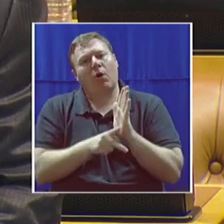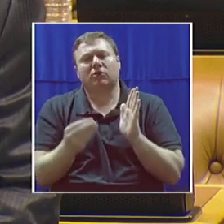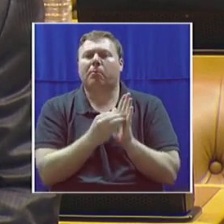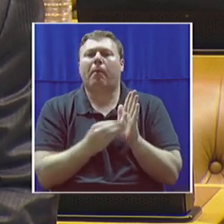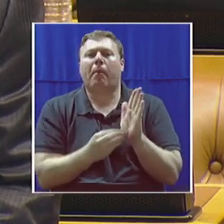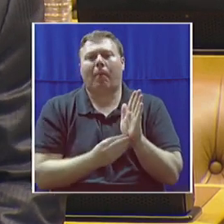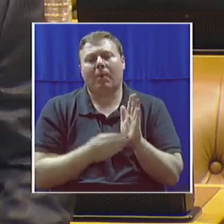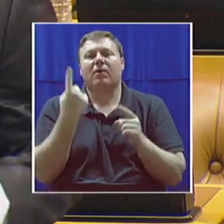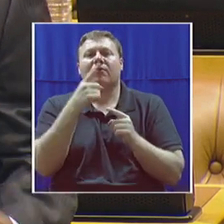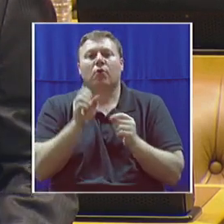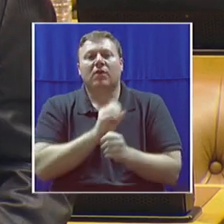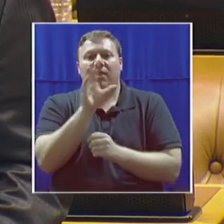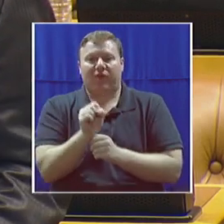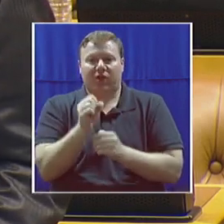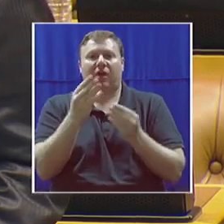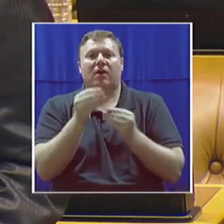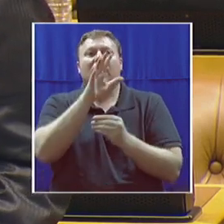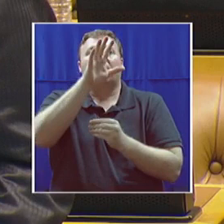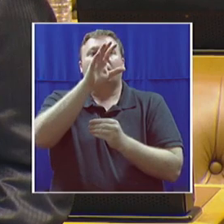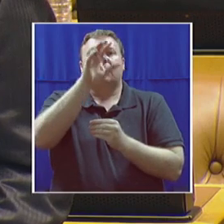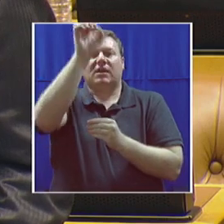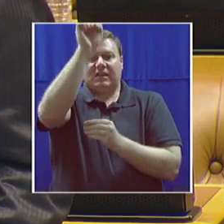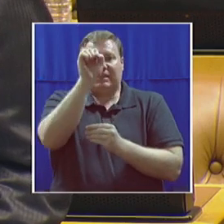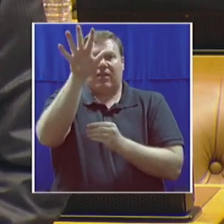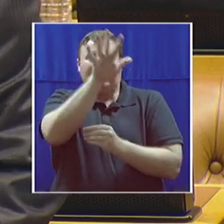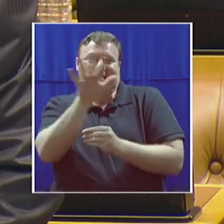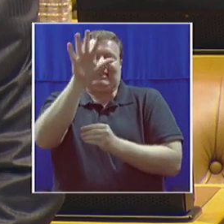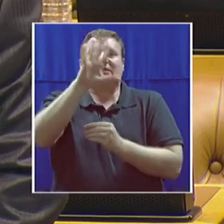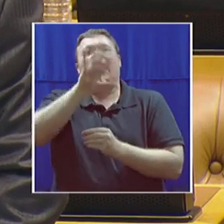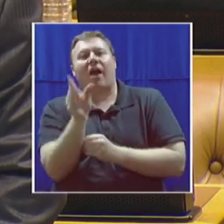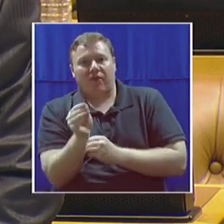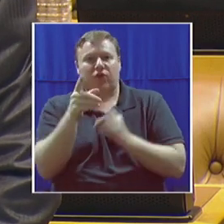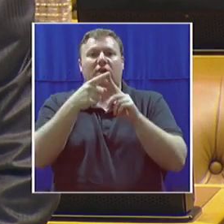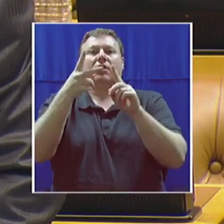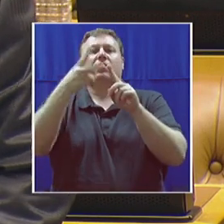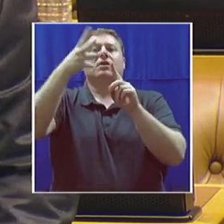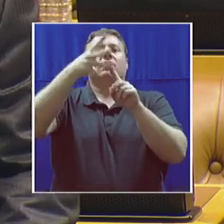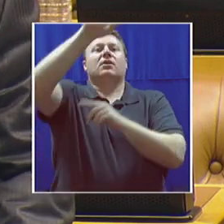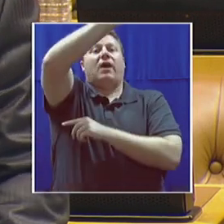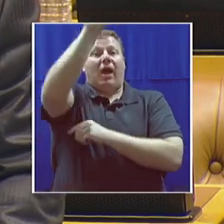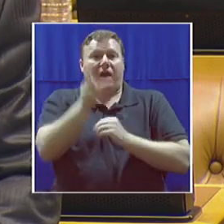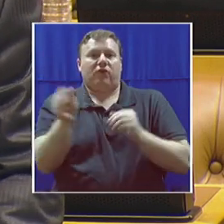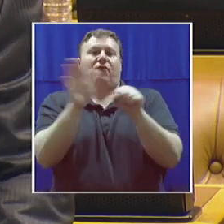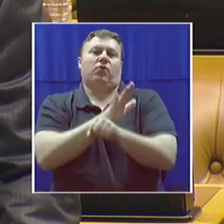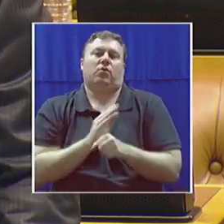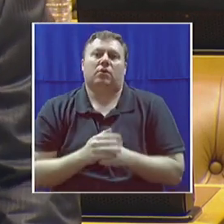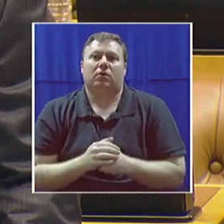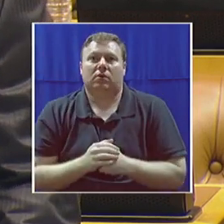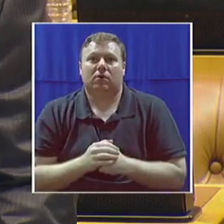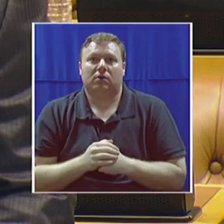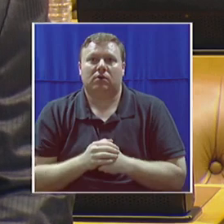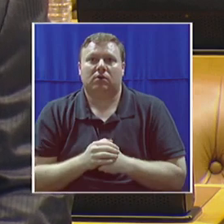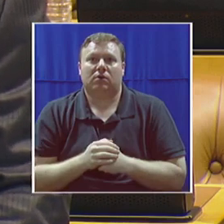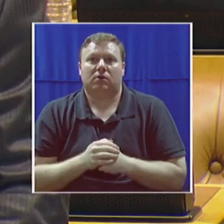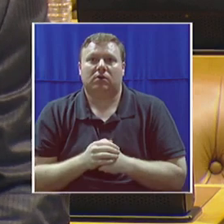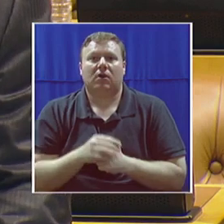which we're talking about in terms of extending these services to the rural areas our 126b